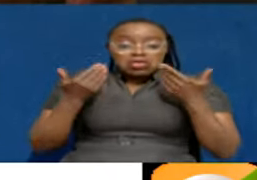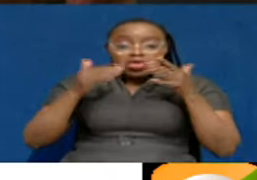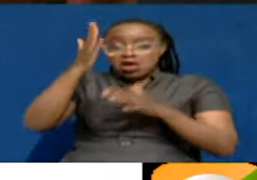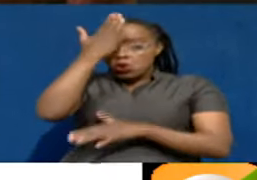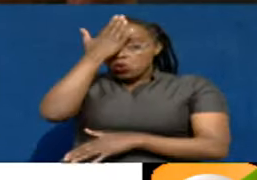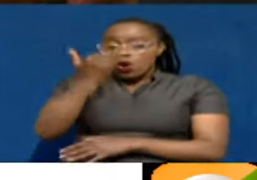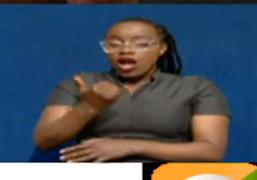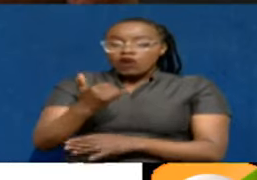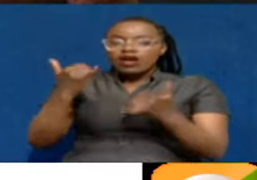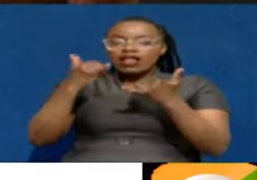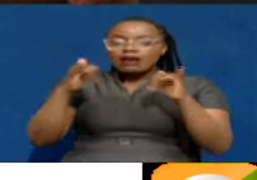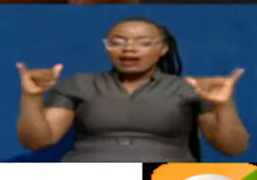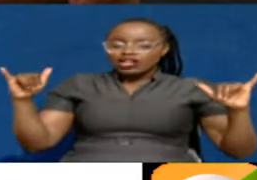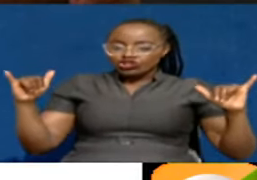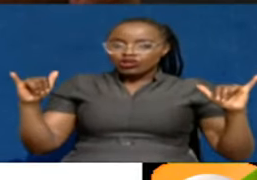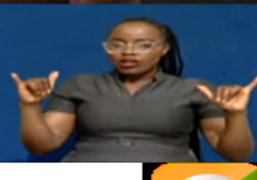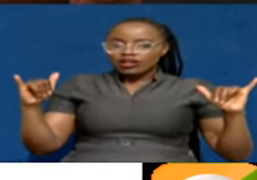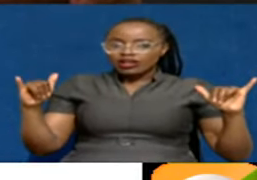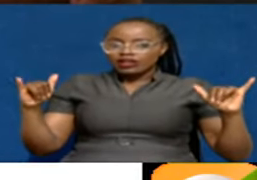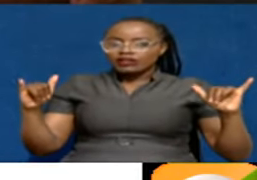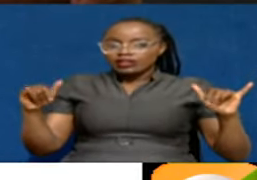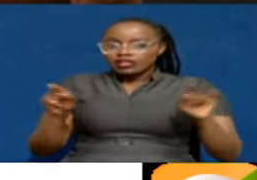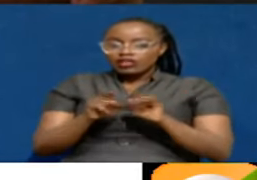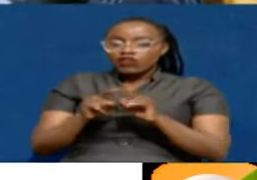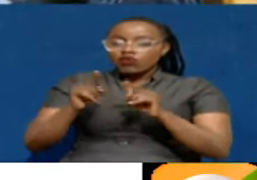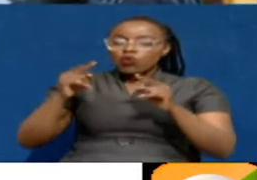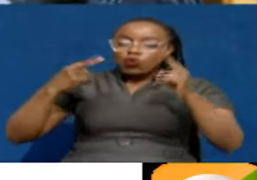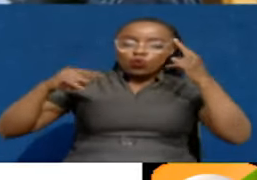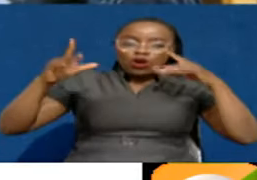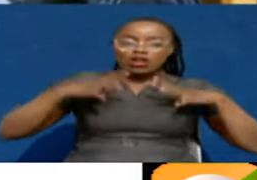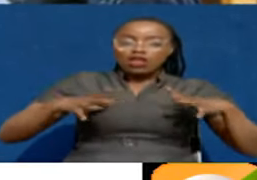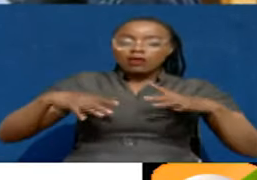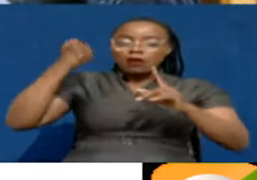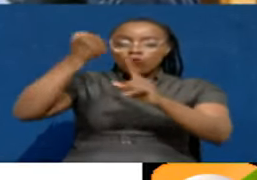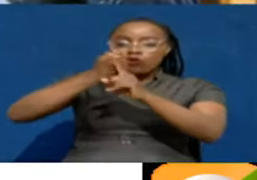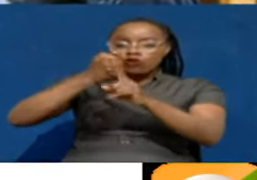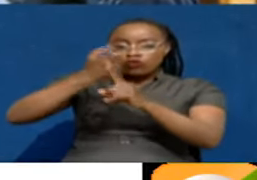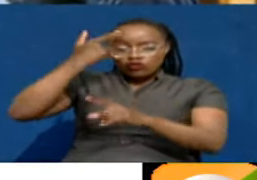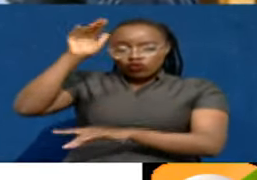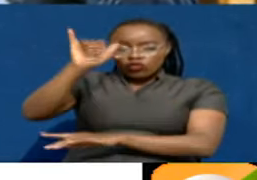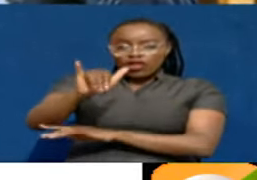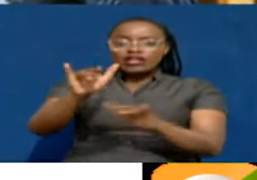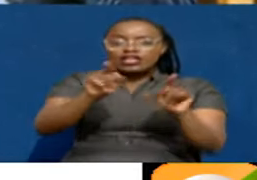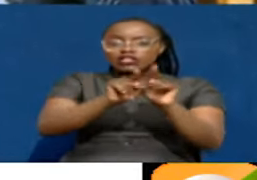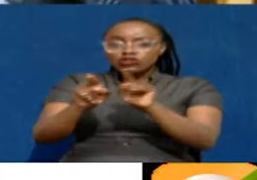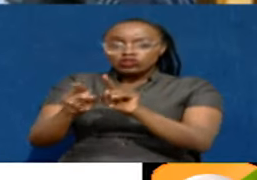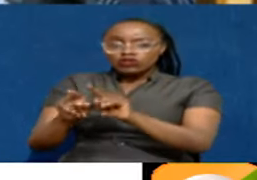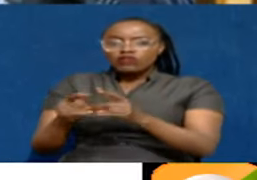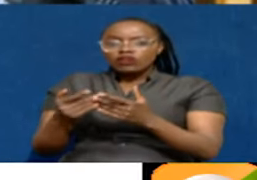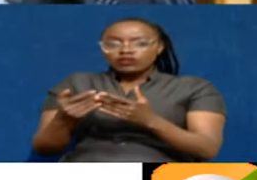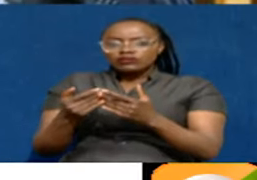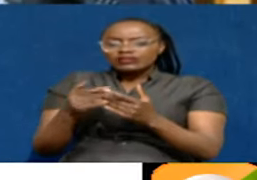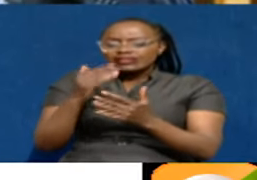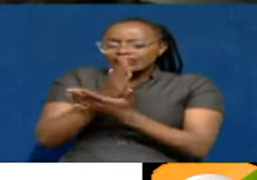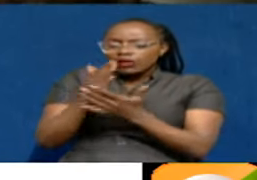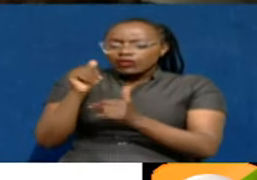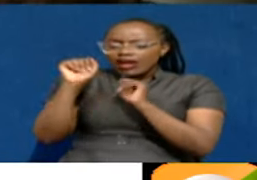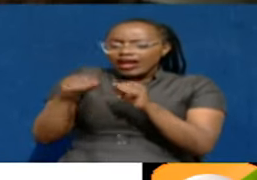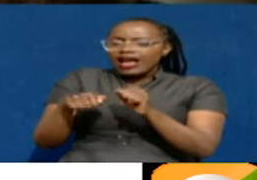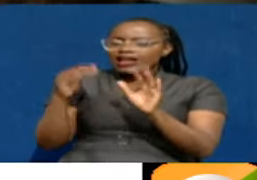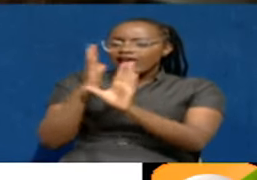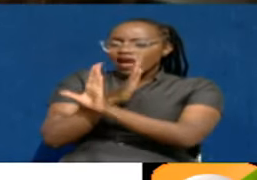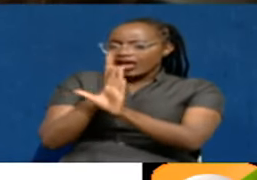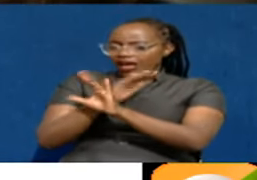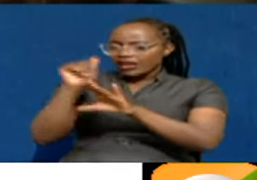Because liberation was won by those who fought for it as an impunity cap that